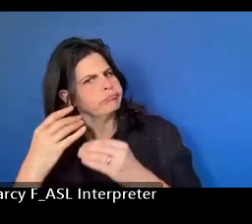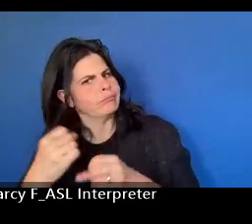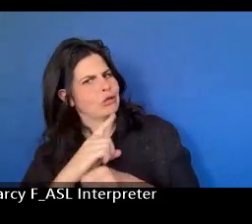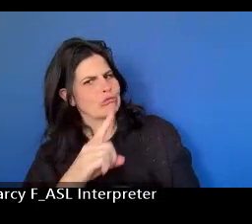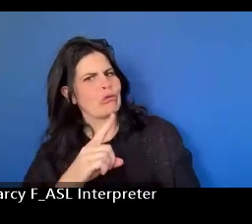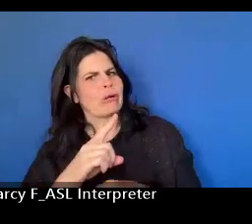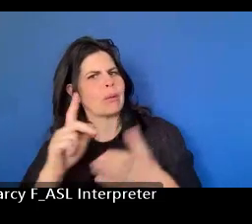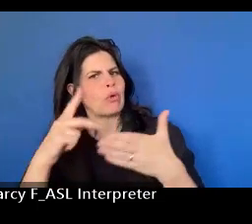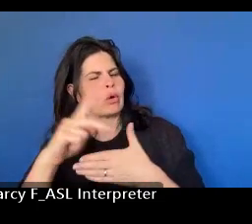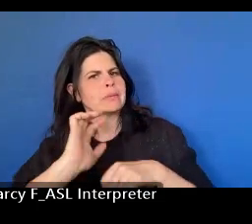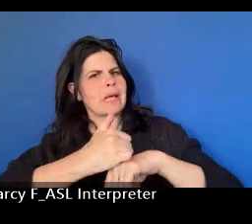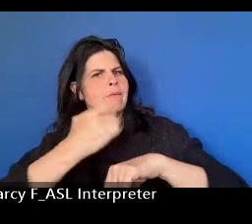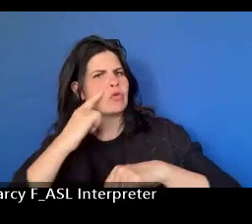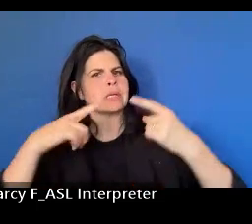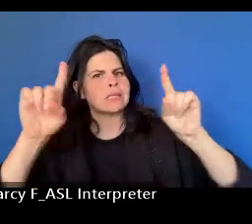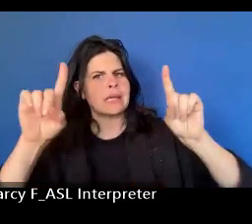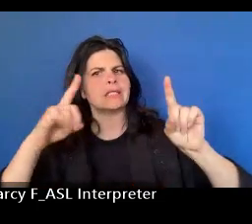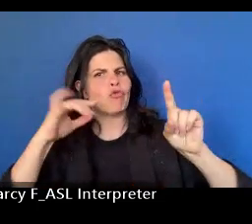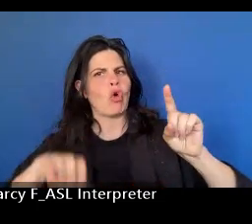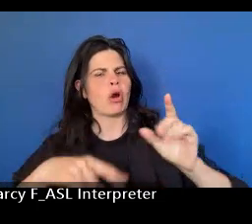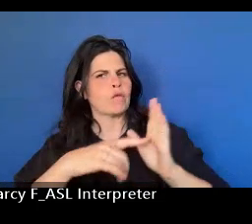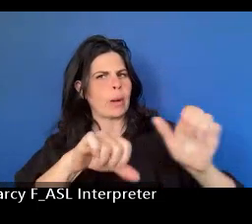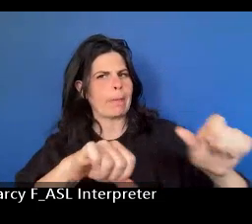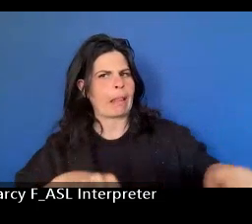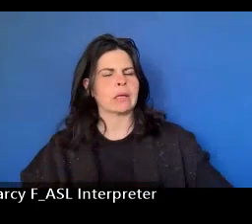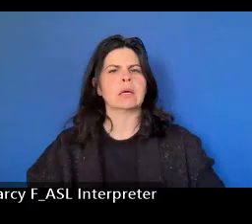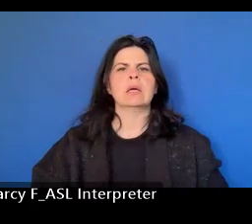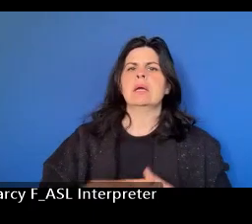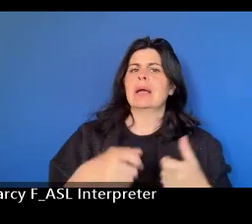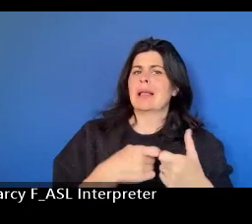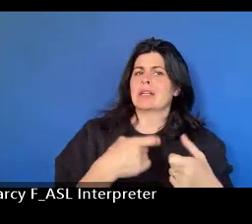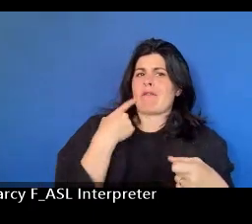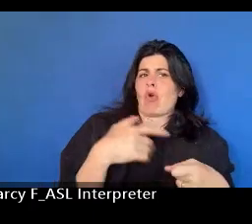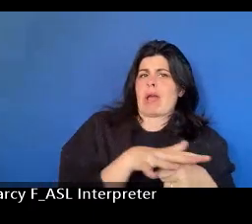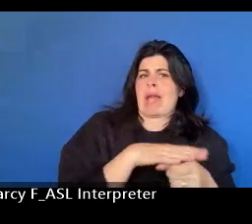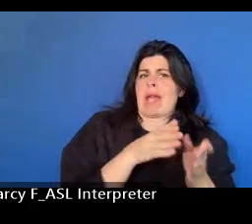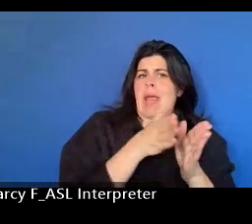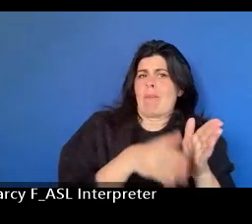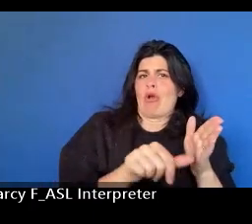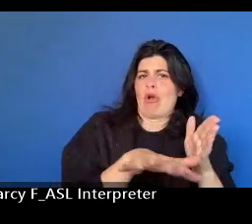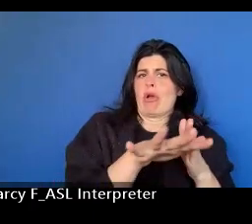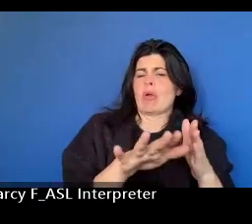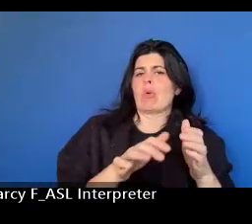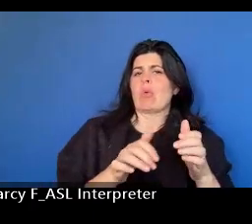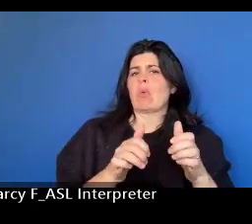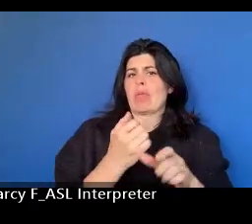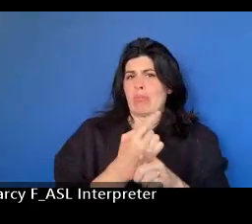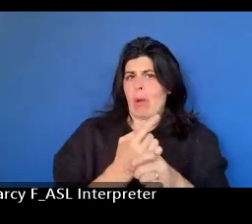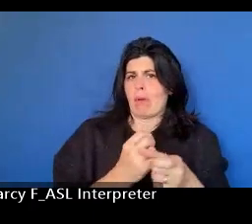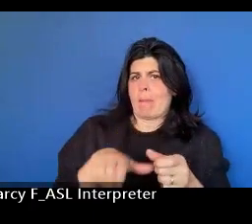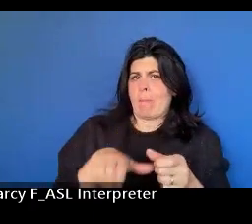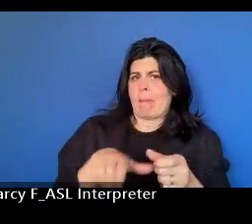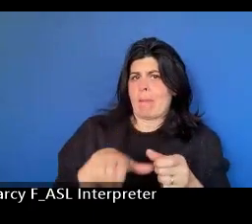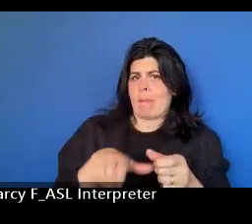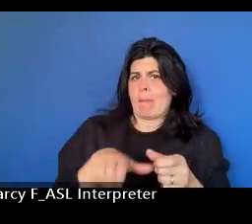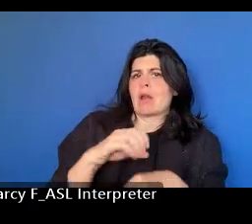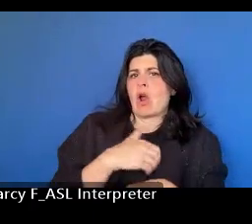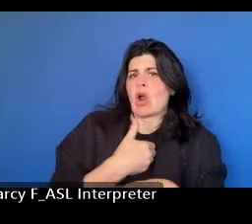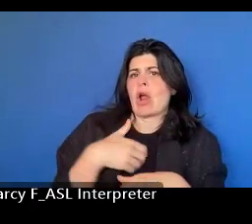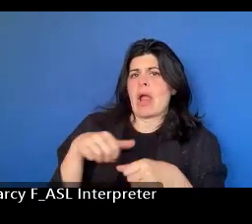up for success in that way. Electrifying at the neighborhood level with proper backups, especially in our area, is